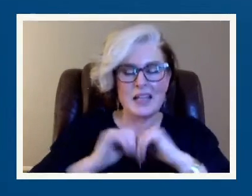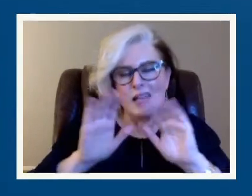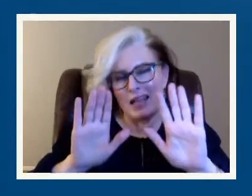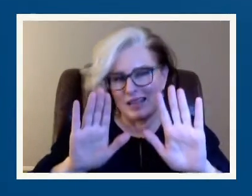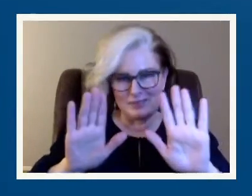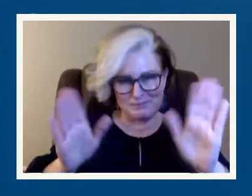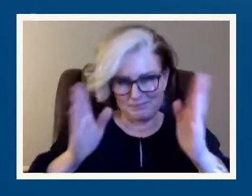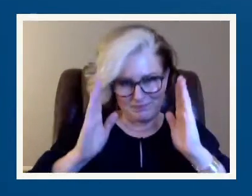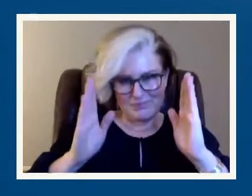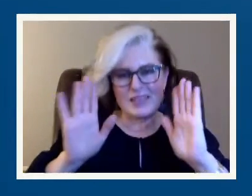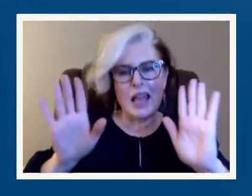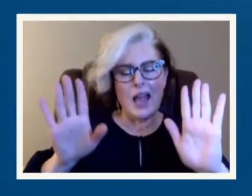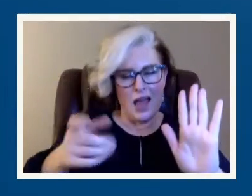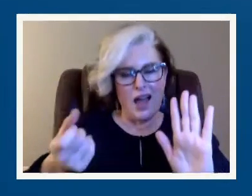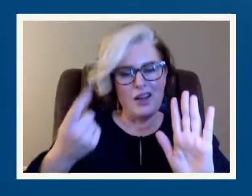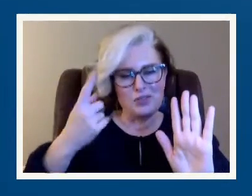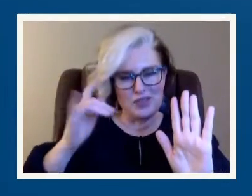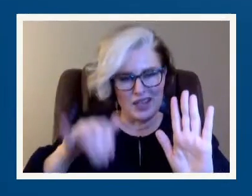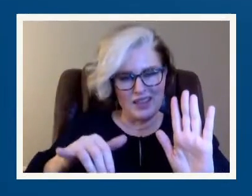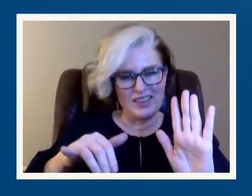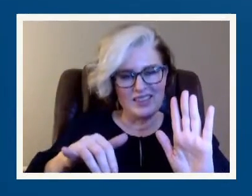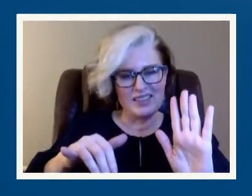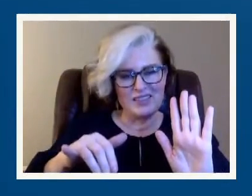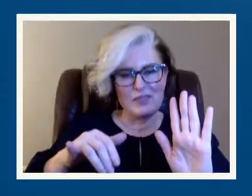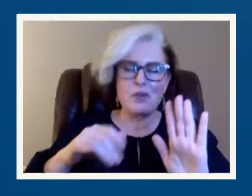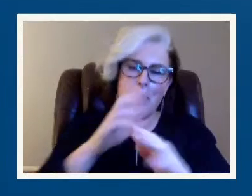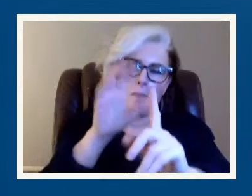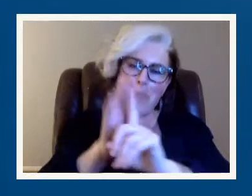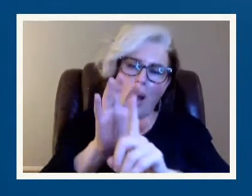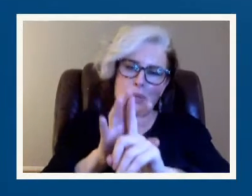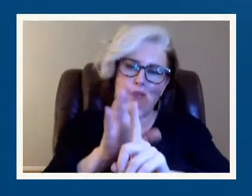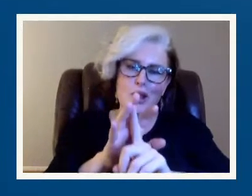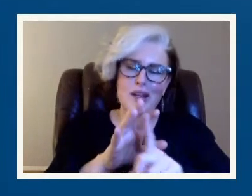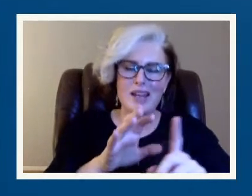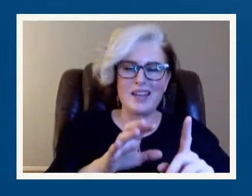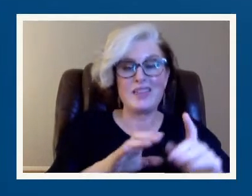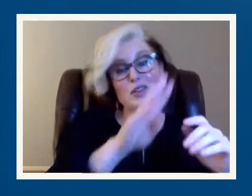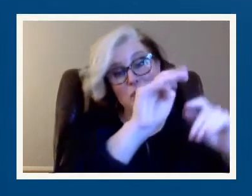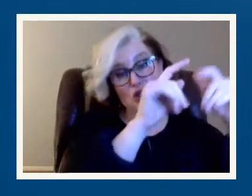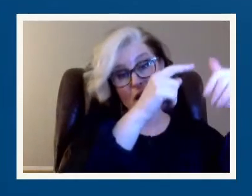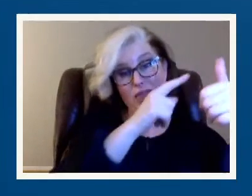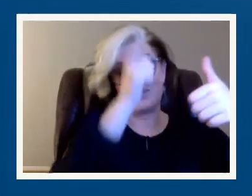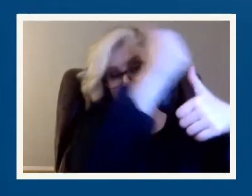listen, I understand there's, in terms of popularity, there's basically Michelle,